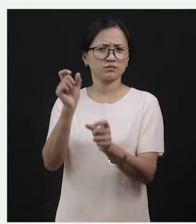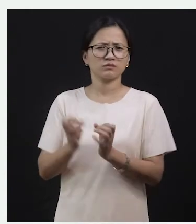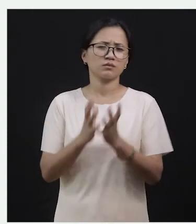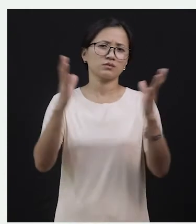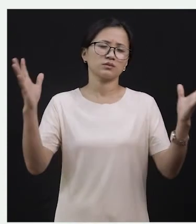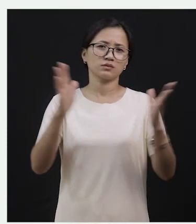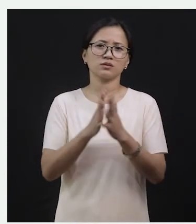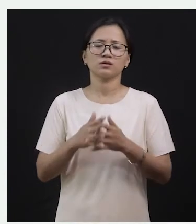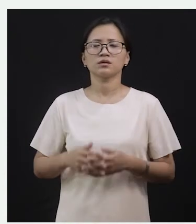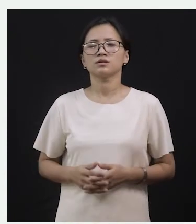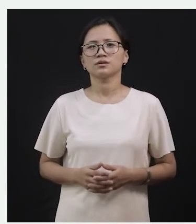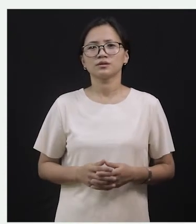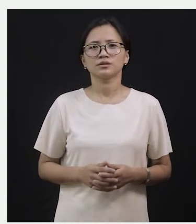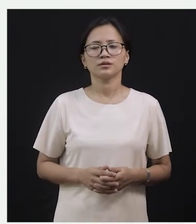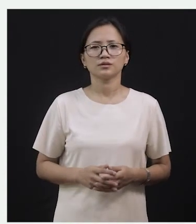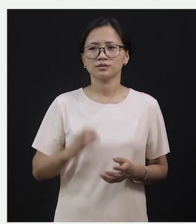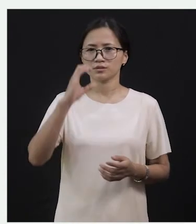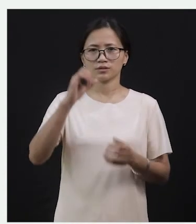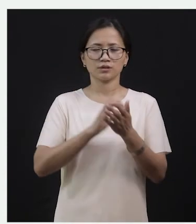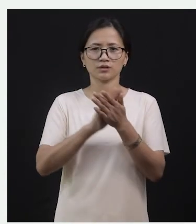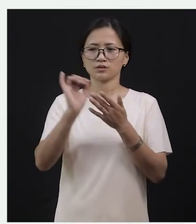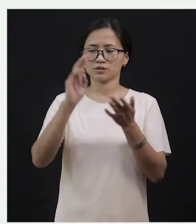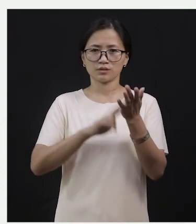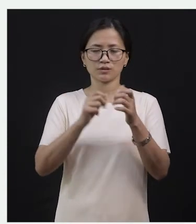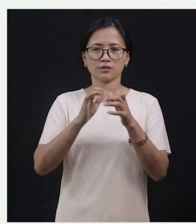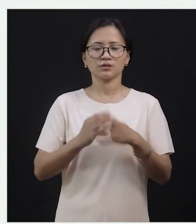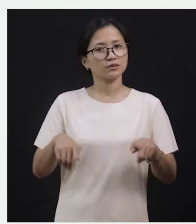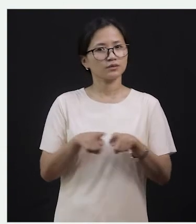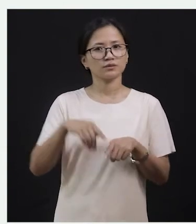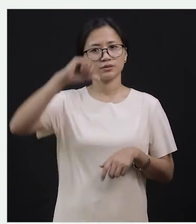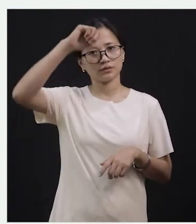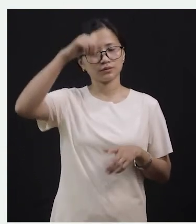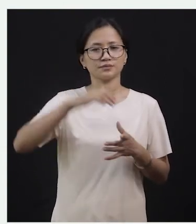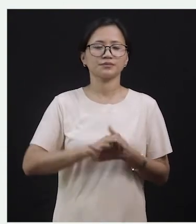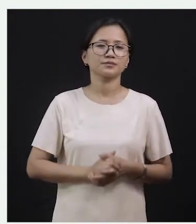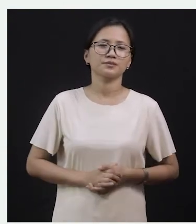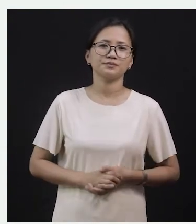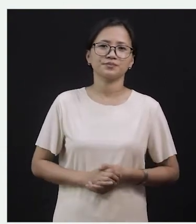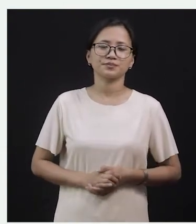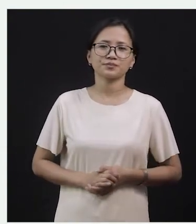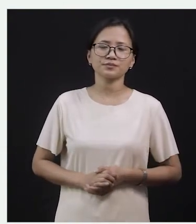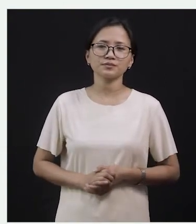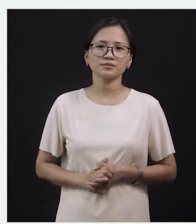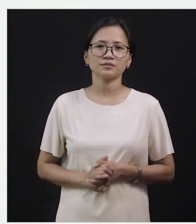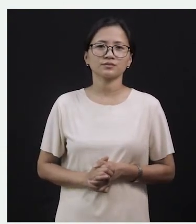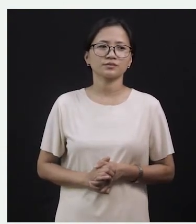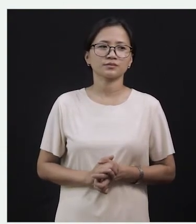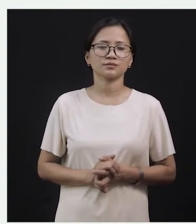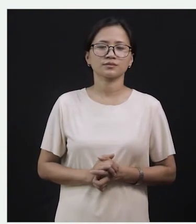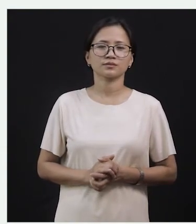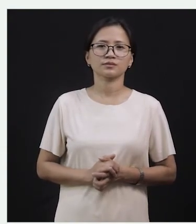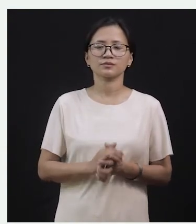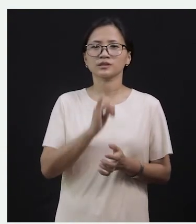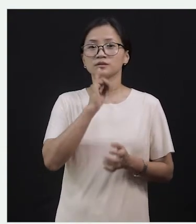of Asian continent are China, India, all right? And so this is